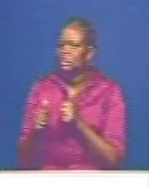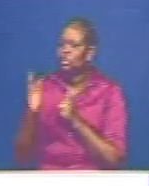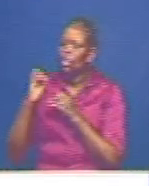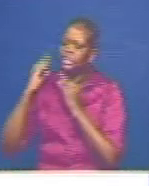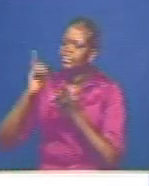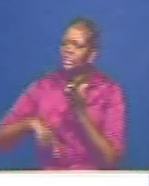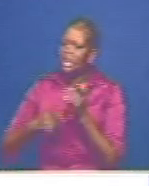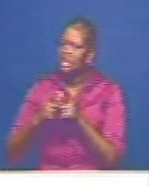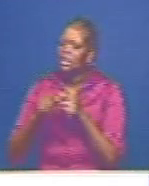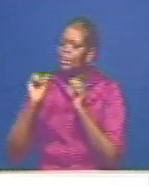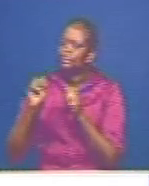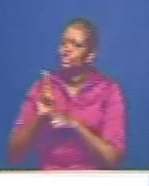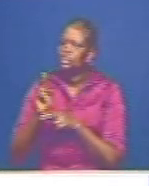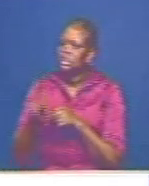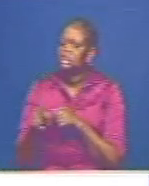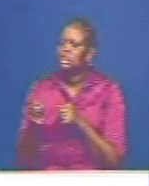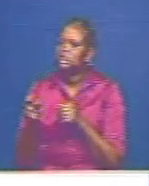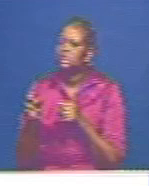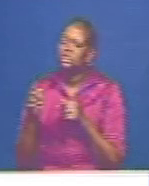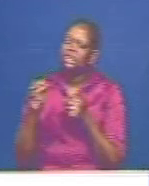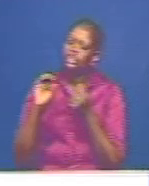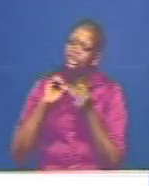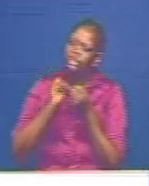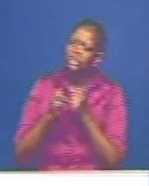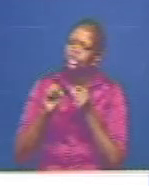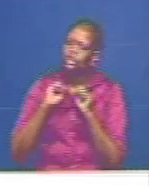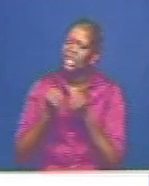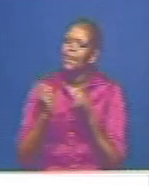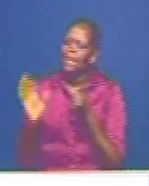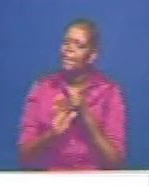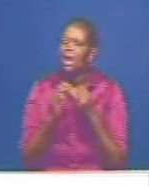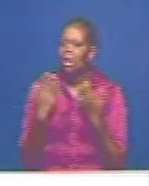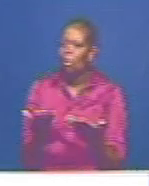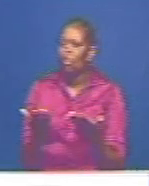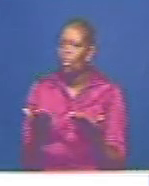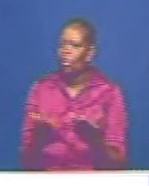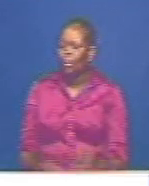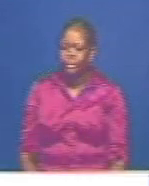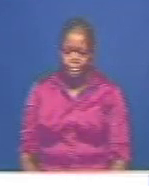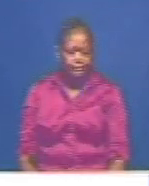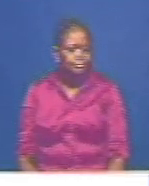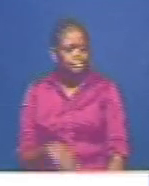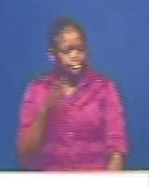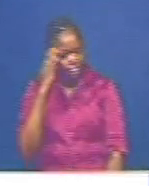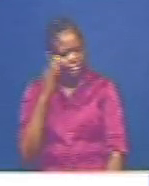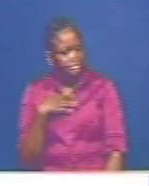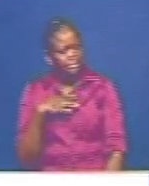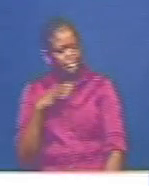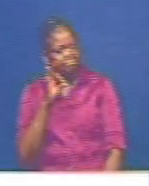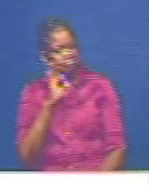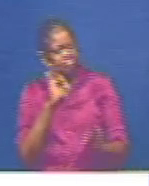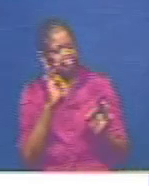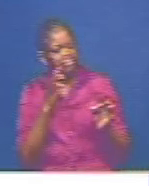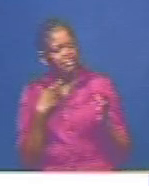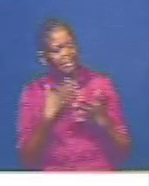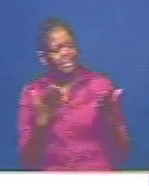mm-hmm. and how they can use it and shape their society better. Okay. Yes. You know, someone is wondering, you have something on your